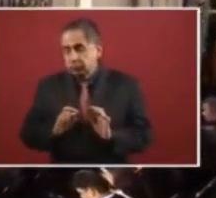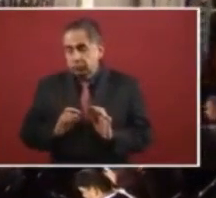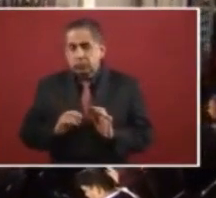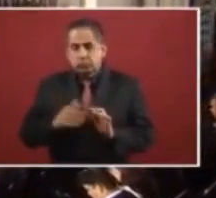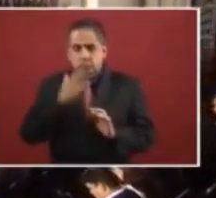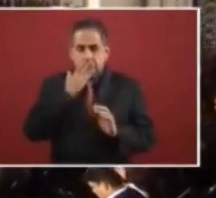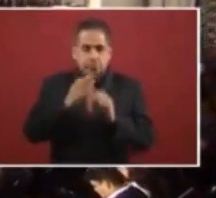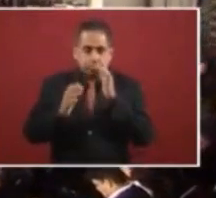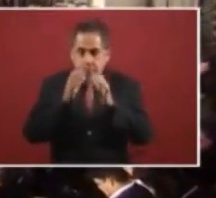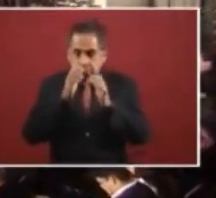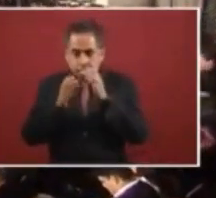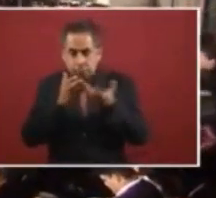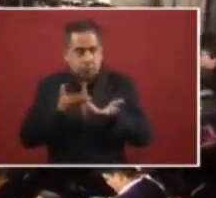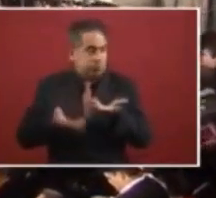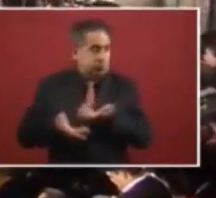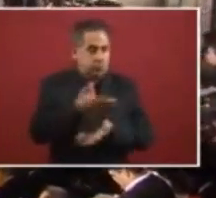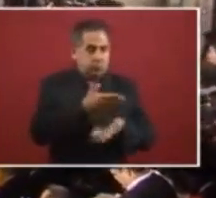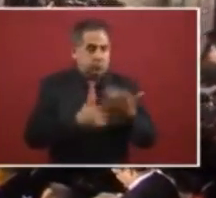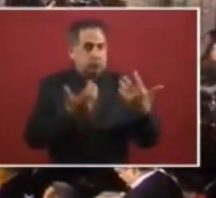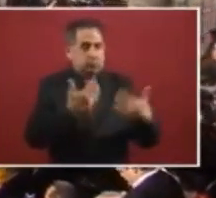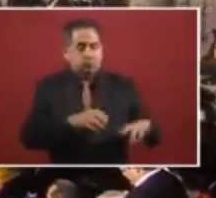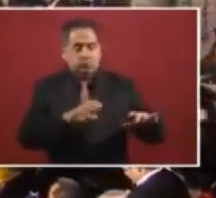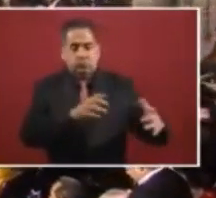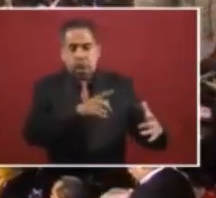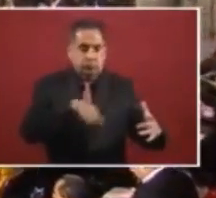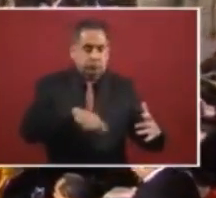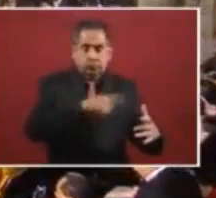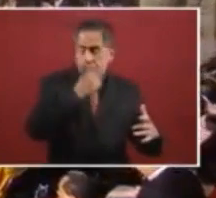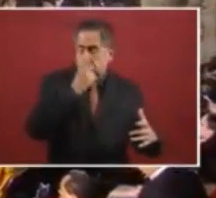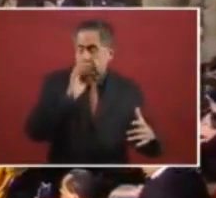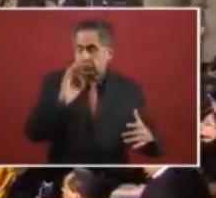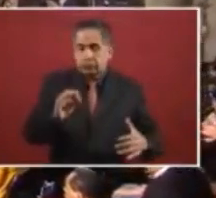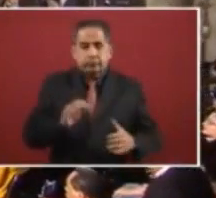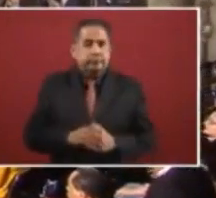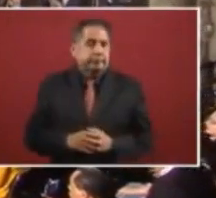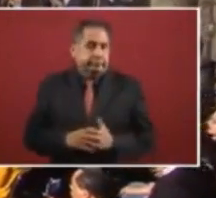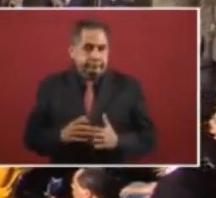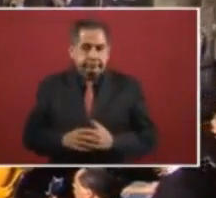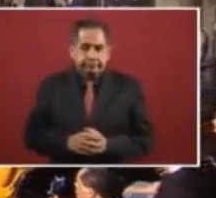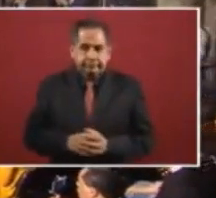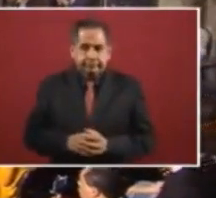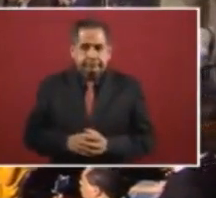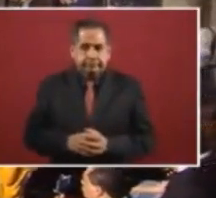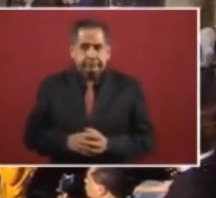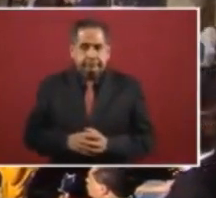helping in order to have very good communication with the private sector.